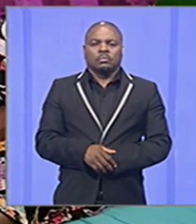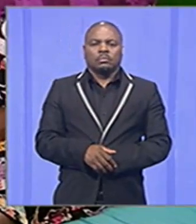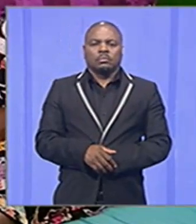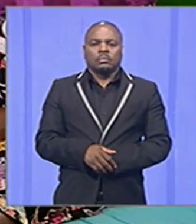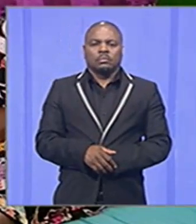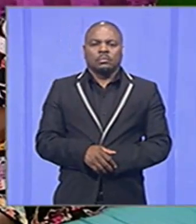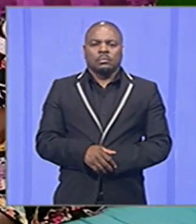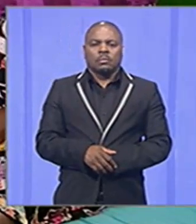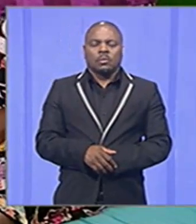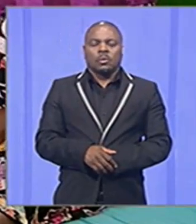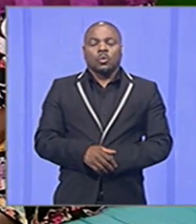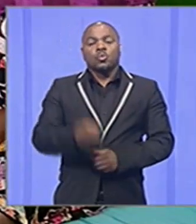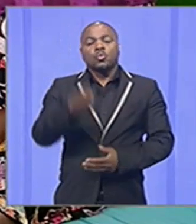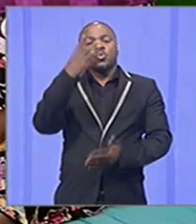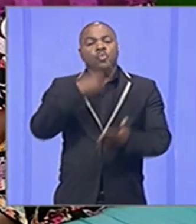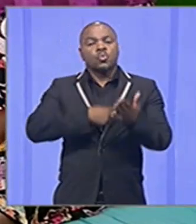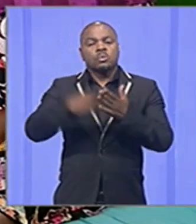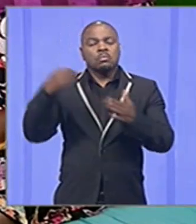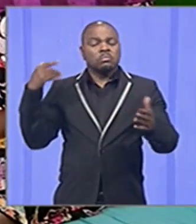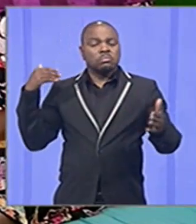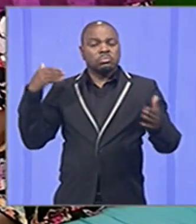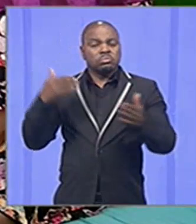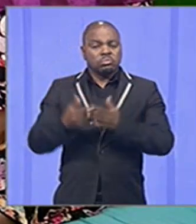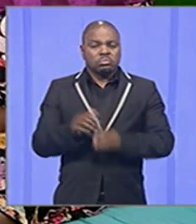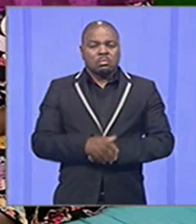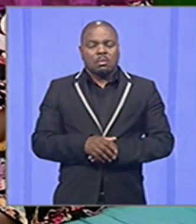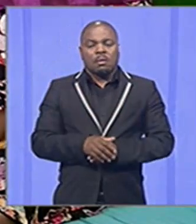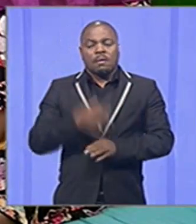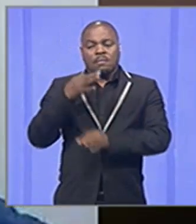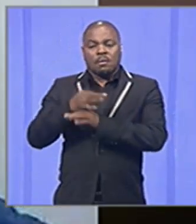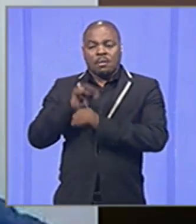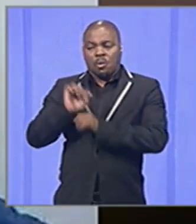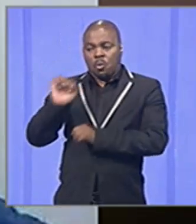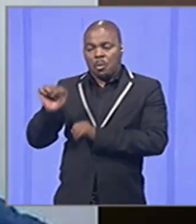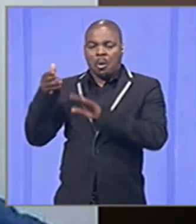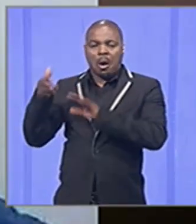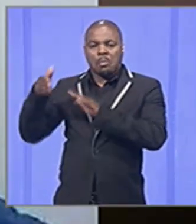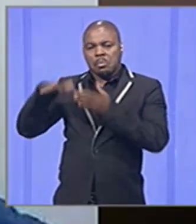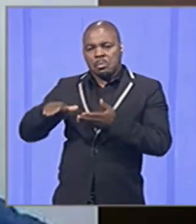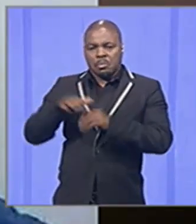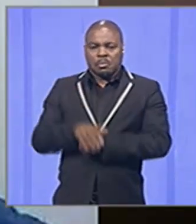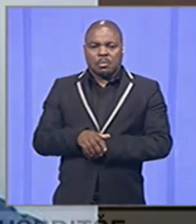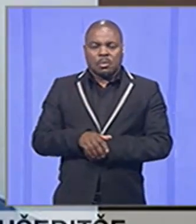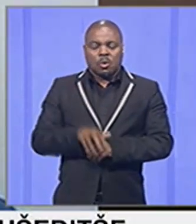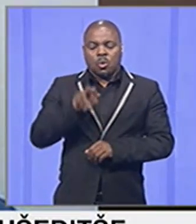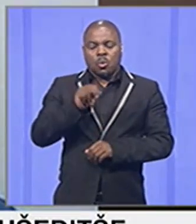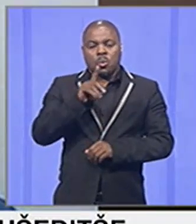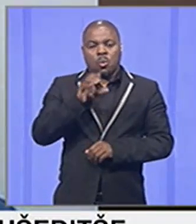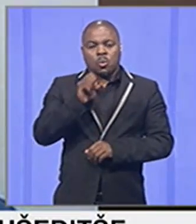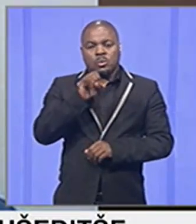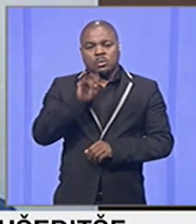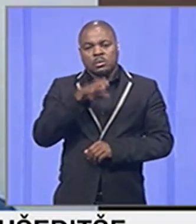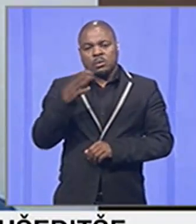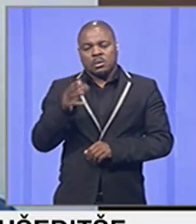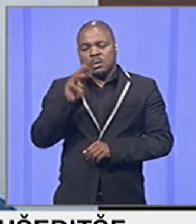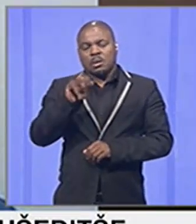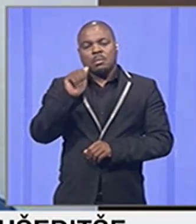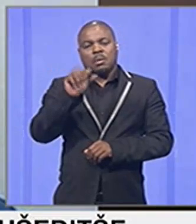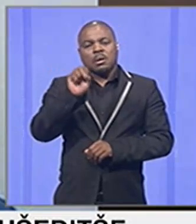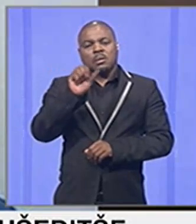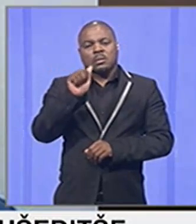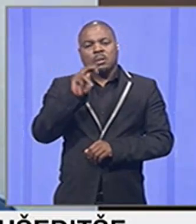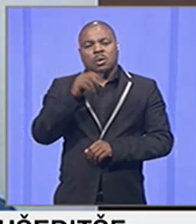Go šetše go fetile dibeke tše pedi ga e sa le ba hlokofalelwa ke tata go bona. Thembinkosi Masango o hlokofetše ka